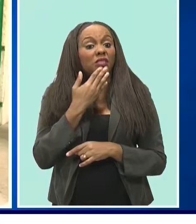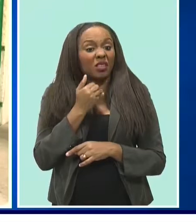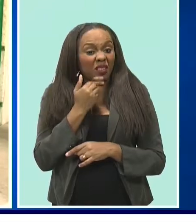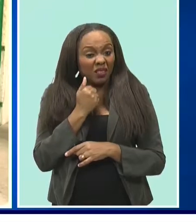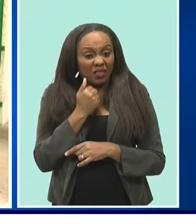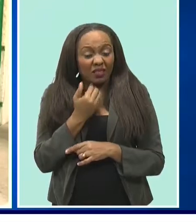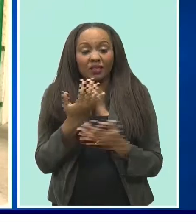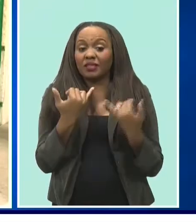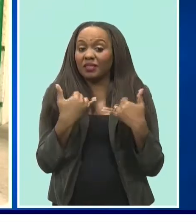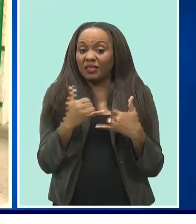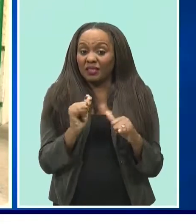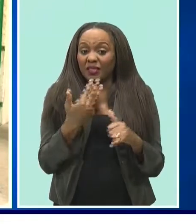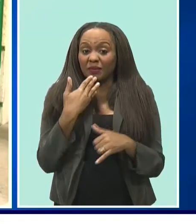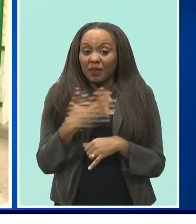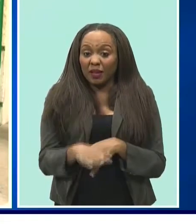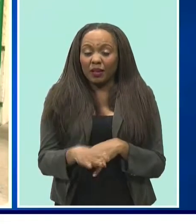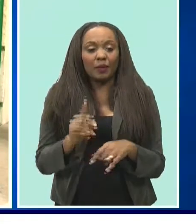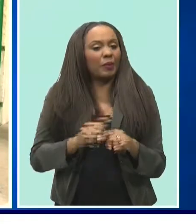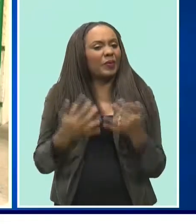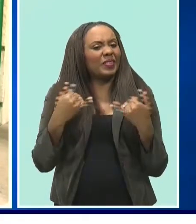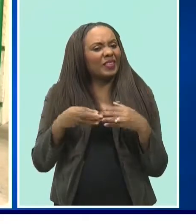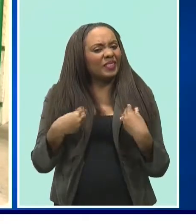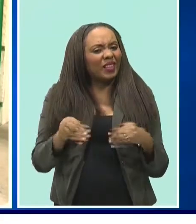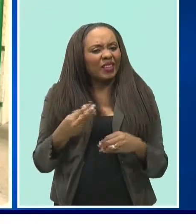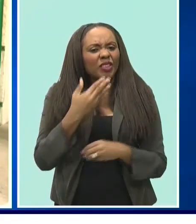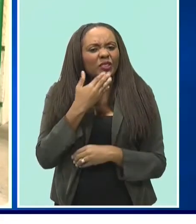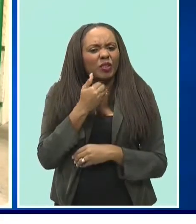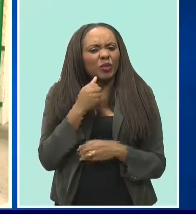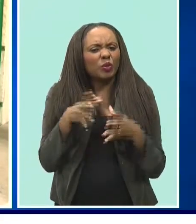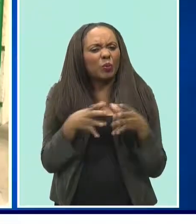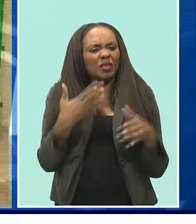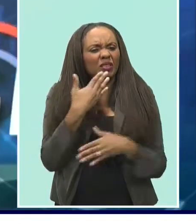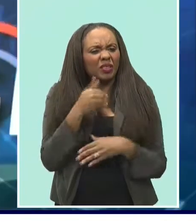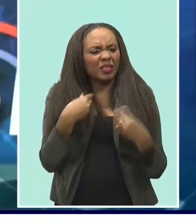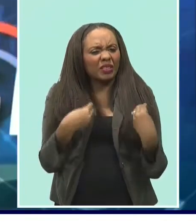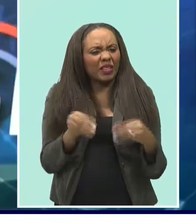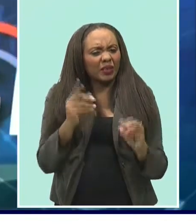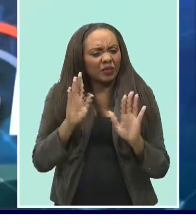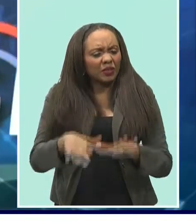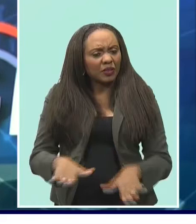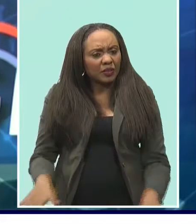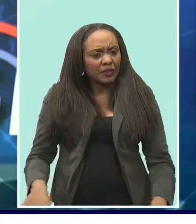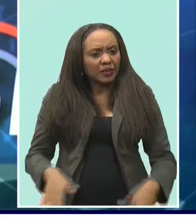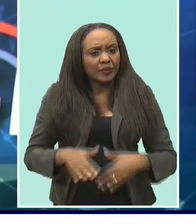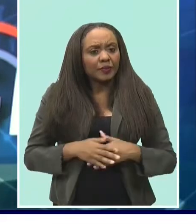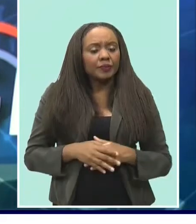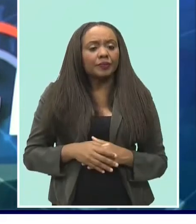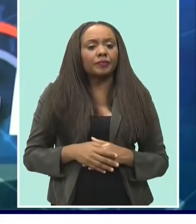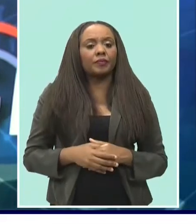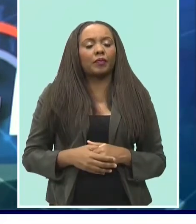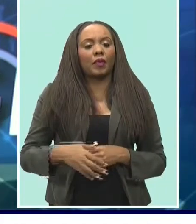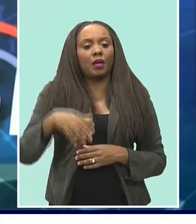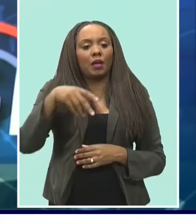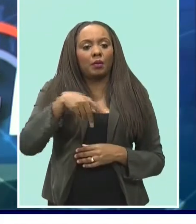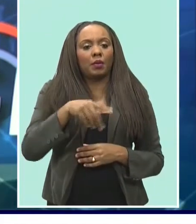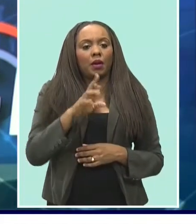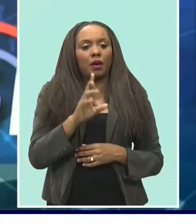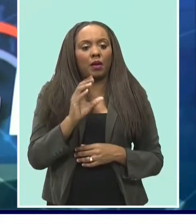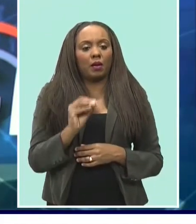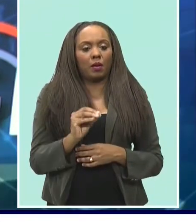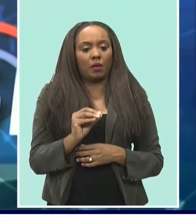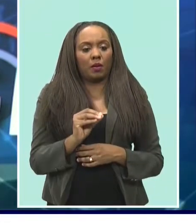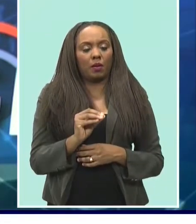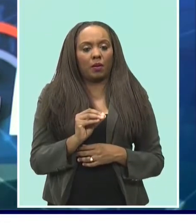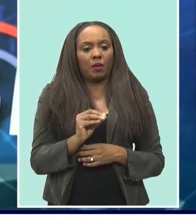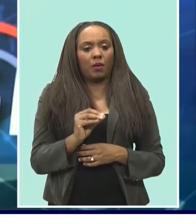substantial cardiovascular risk, is prevalent within our schools, and we need to reverse that. Public Relations Officer of Barven, Valentino BARROW,